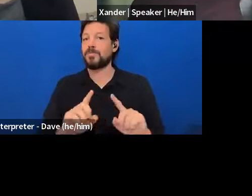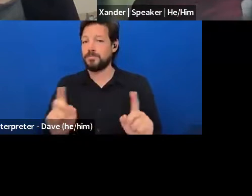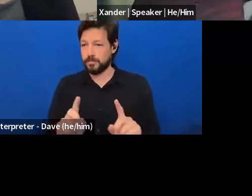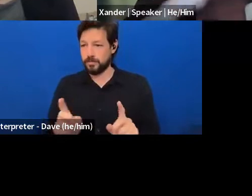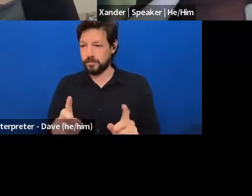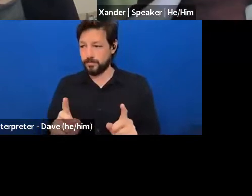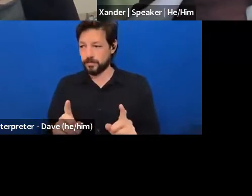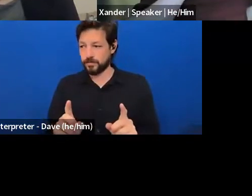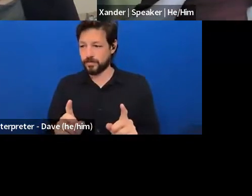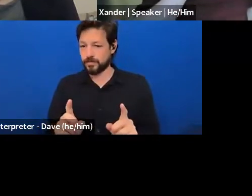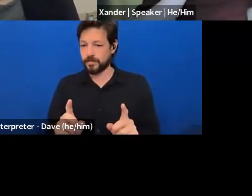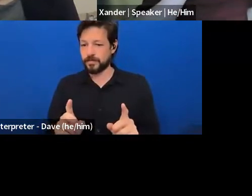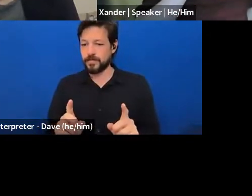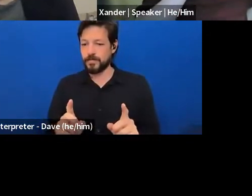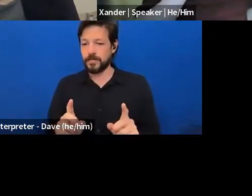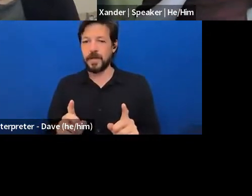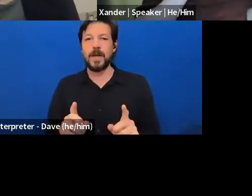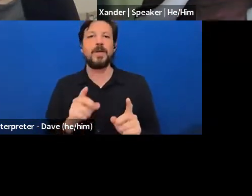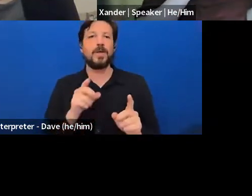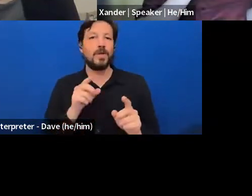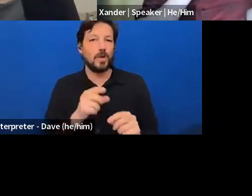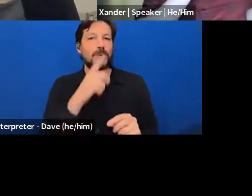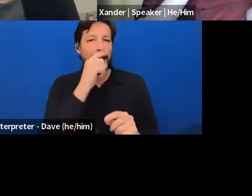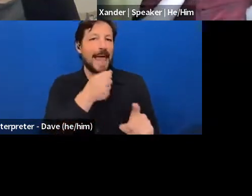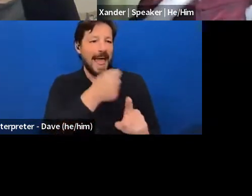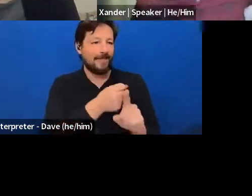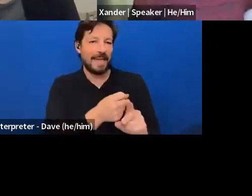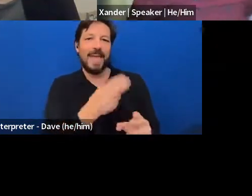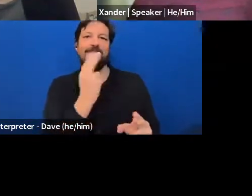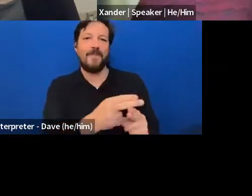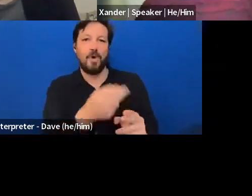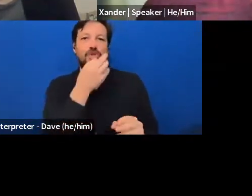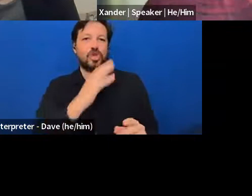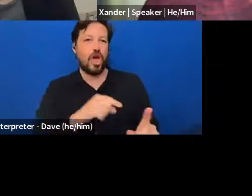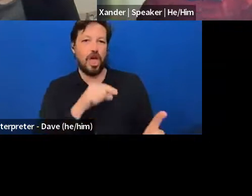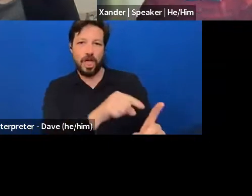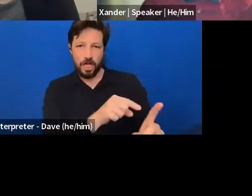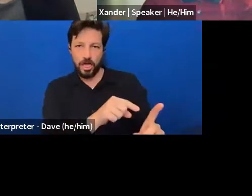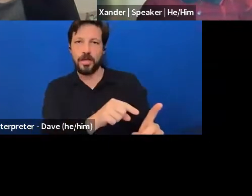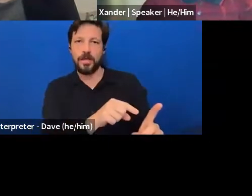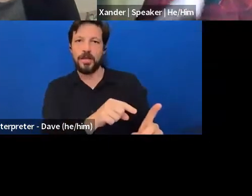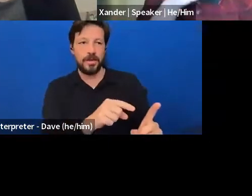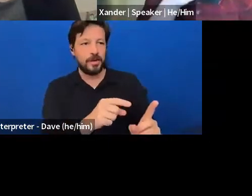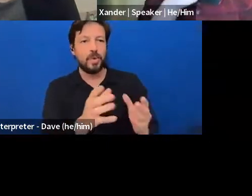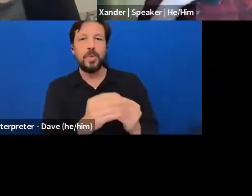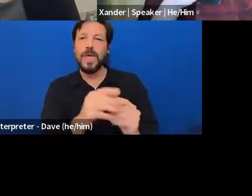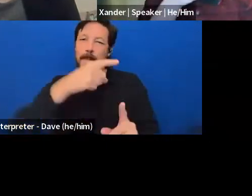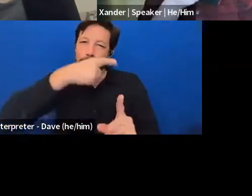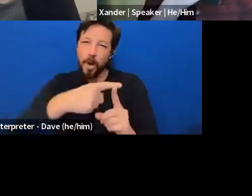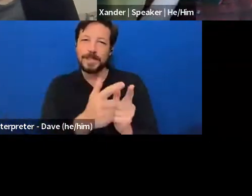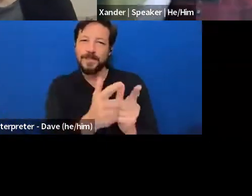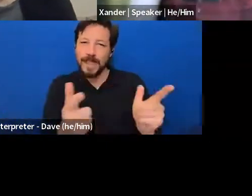and advocating for your child in a way that creates positive and affirming language around them and